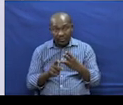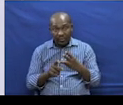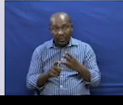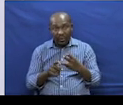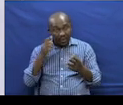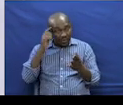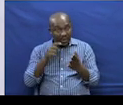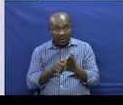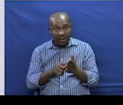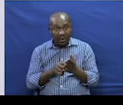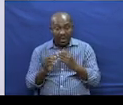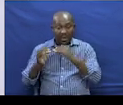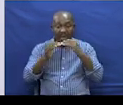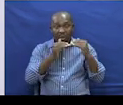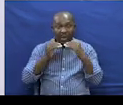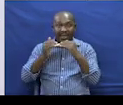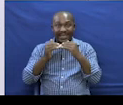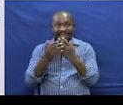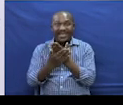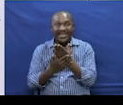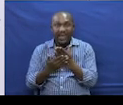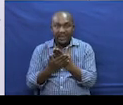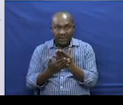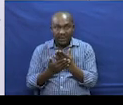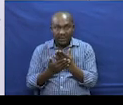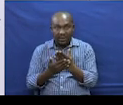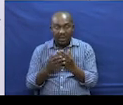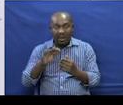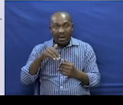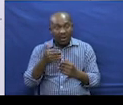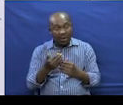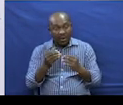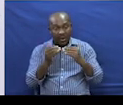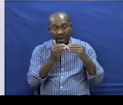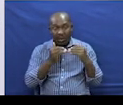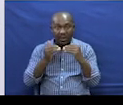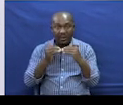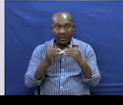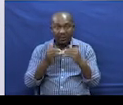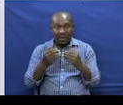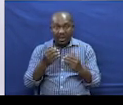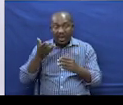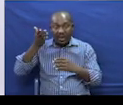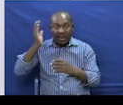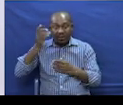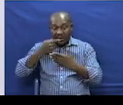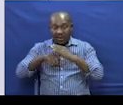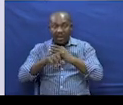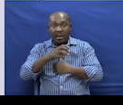that a democratic state or democracy is a situation whereby the government in power